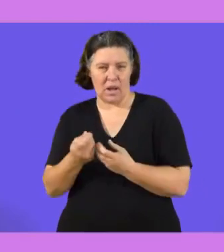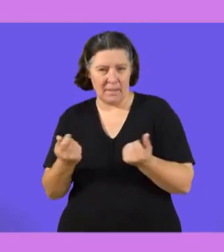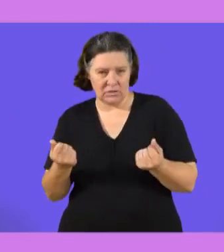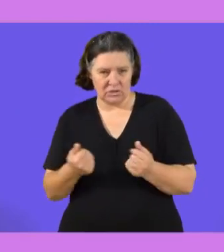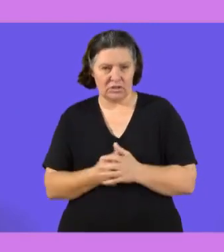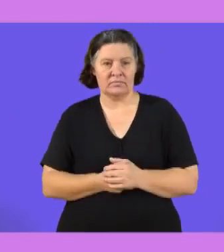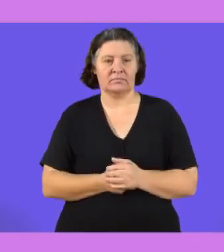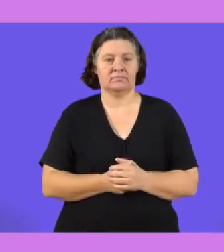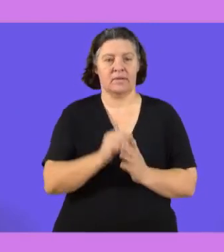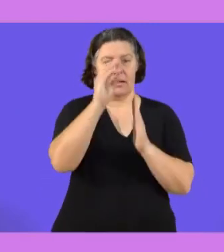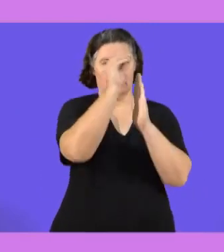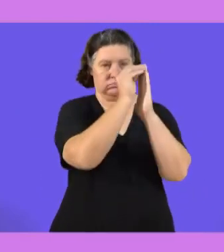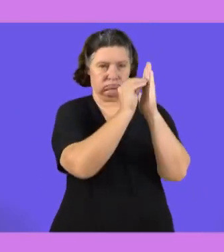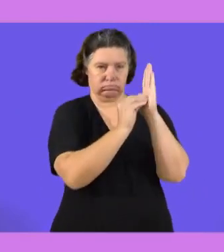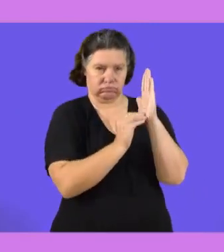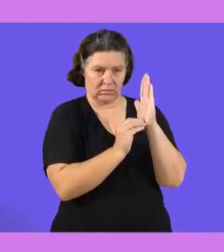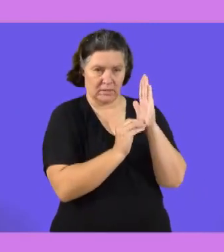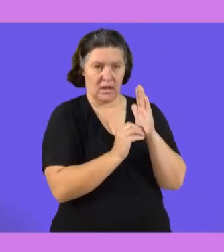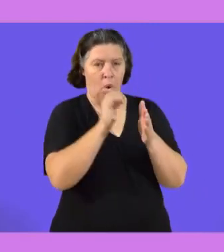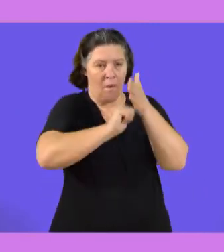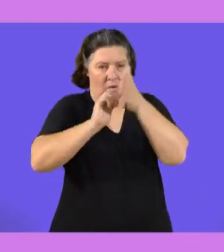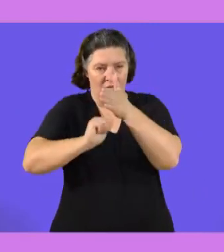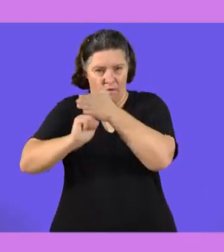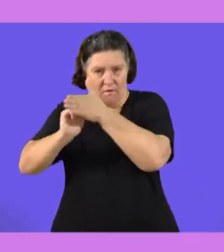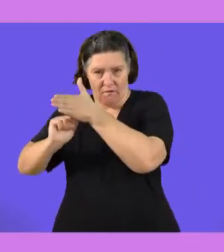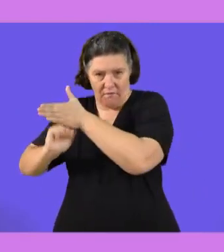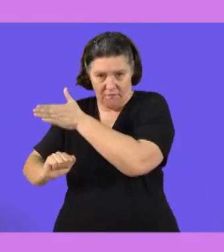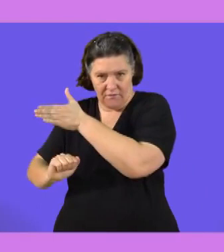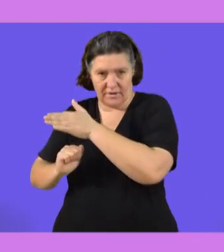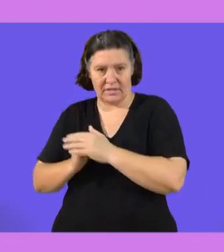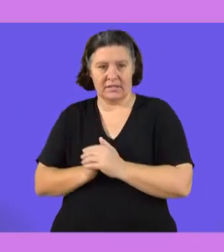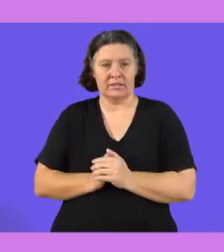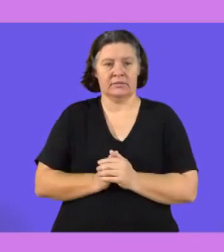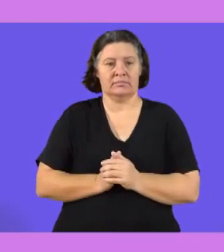26,546 minus 177 Rand 12 cents minus